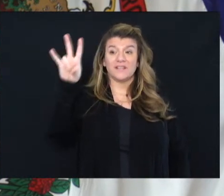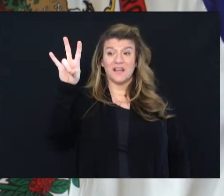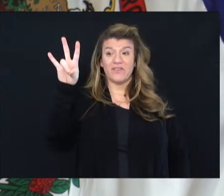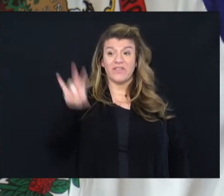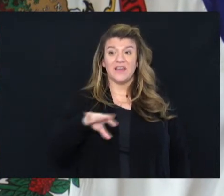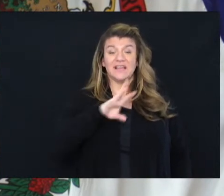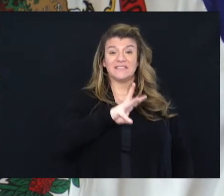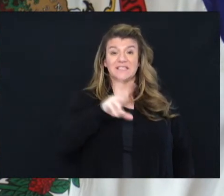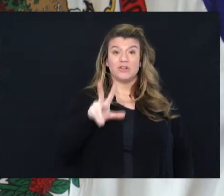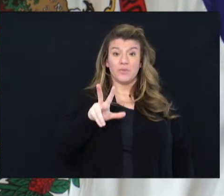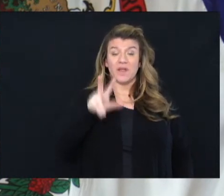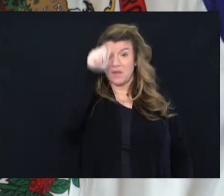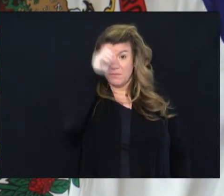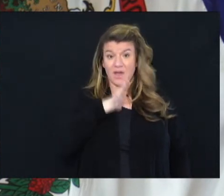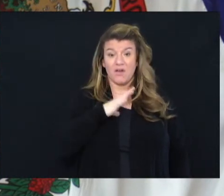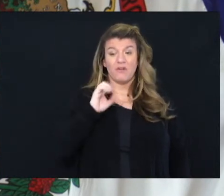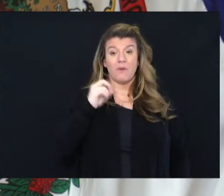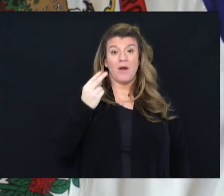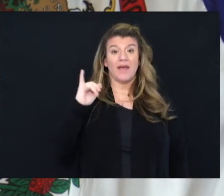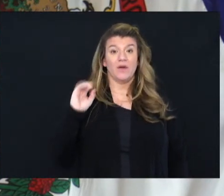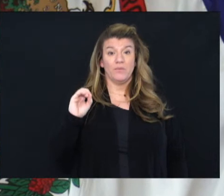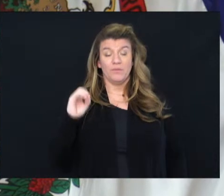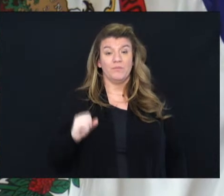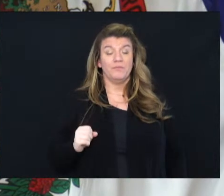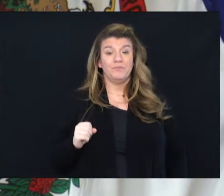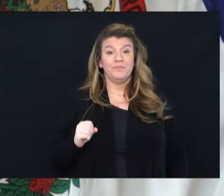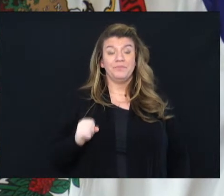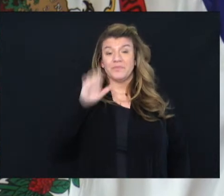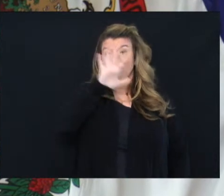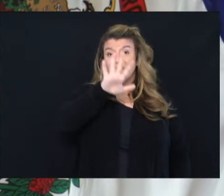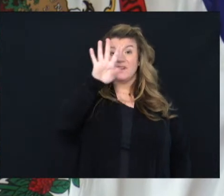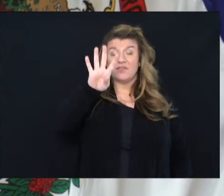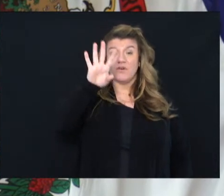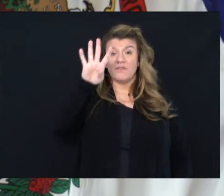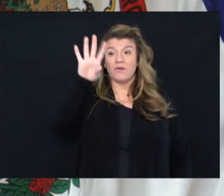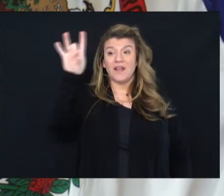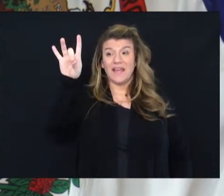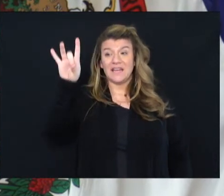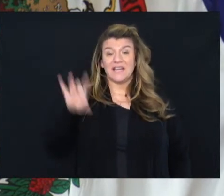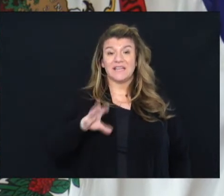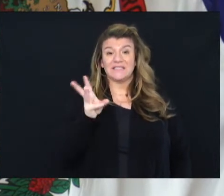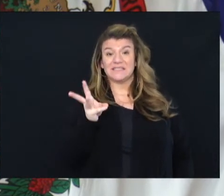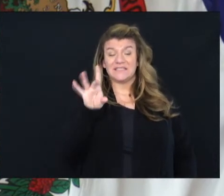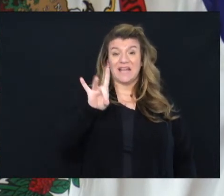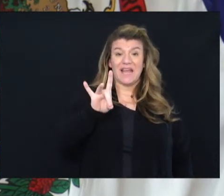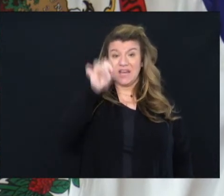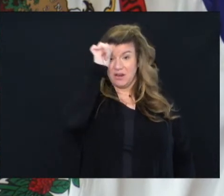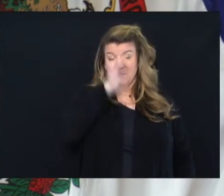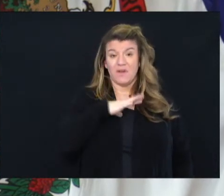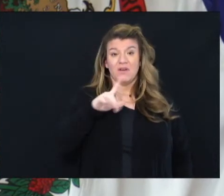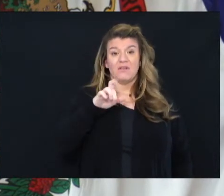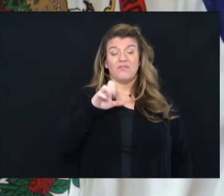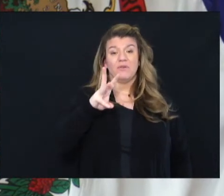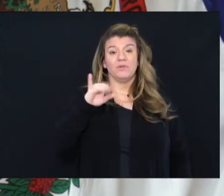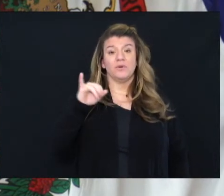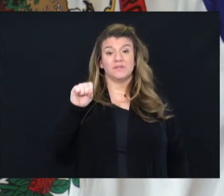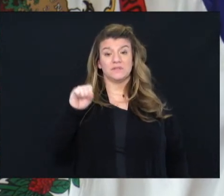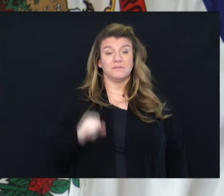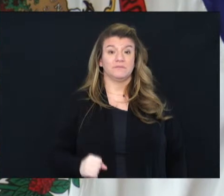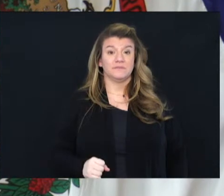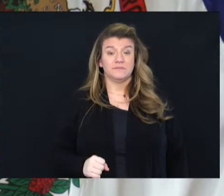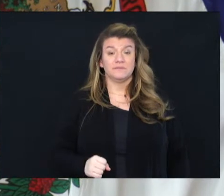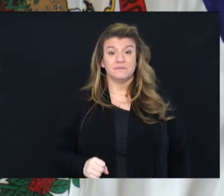death, a 63-year-old male from Ohio County. The 5,448th death, a 68-year-old male from Lewis County.